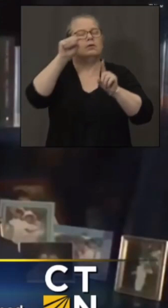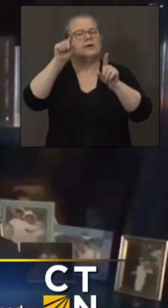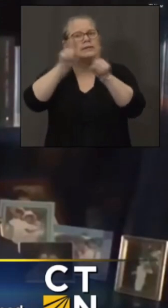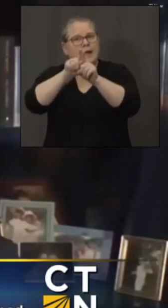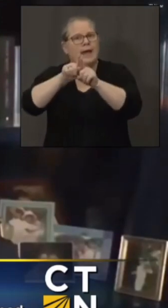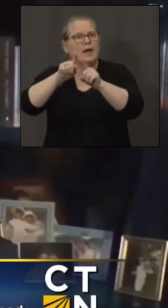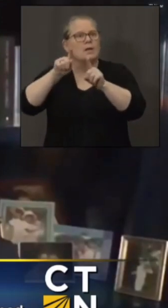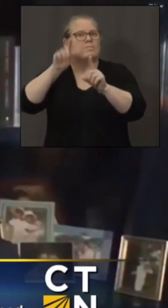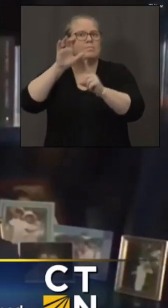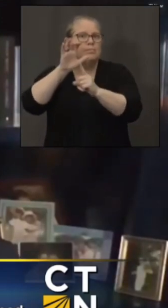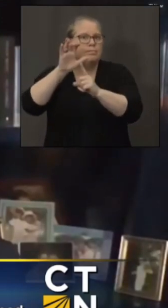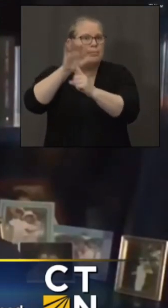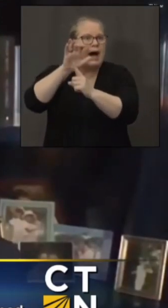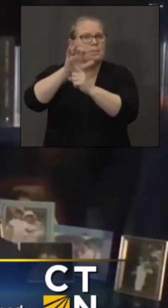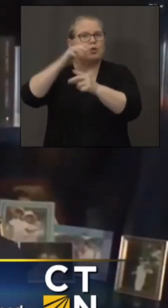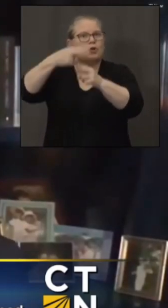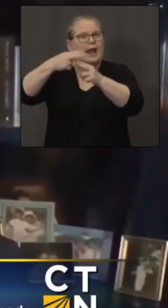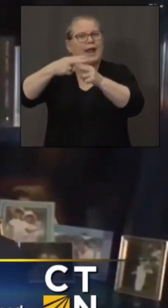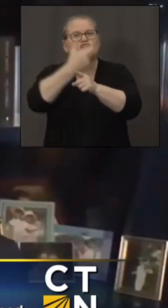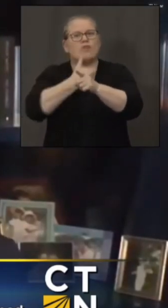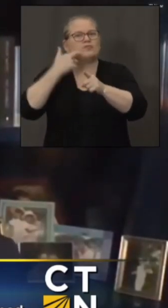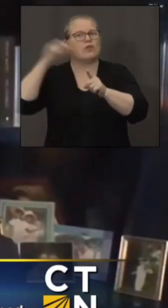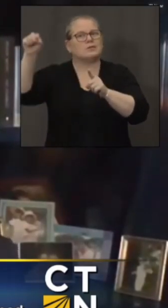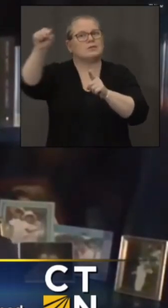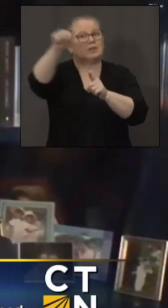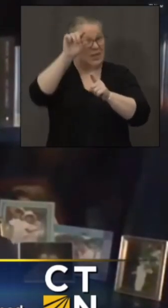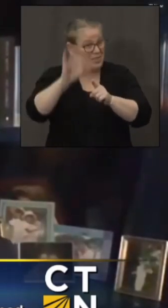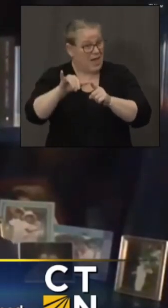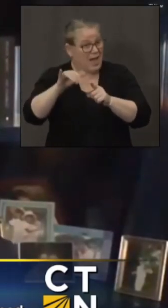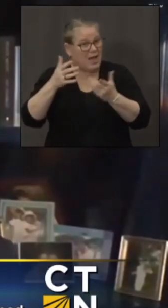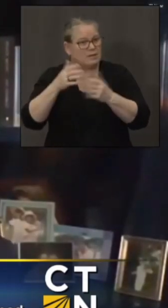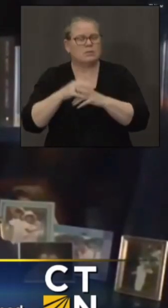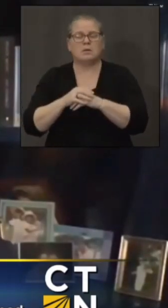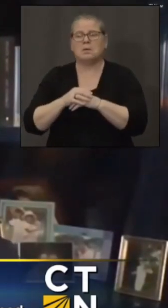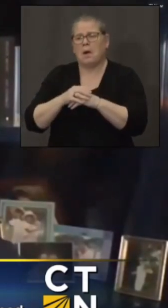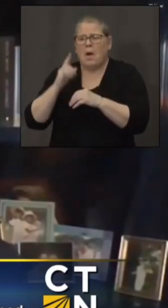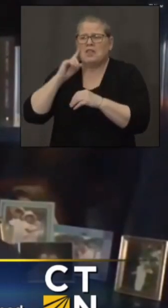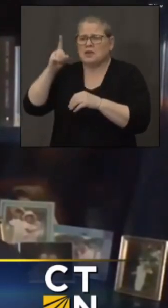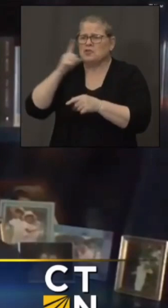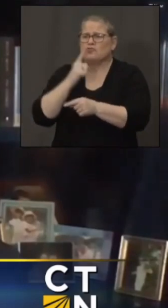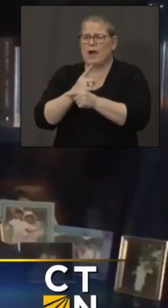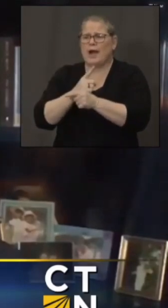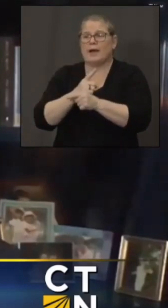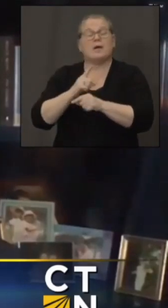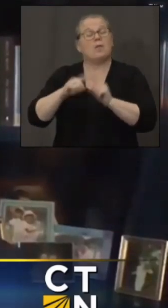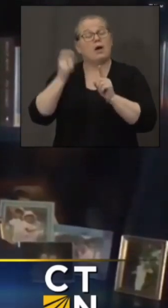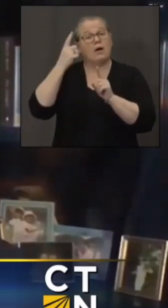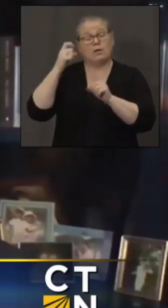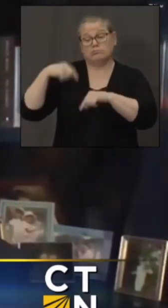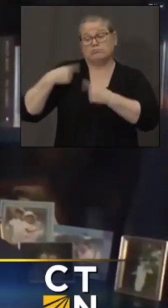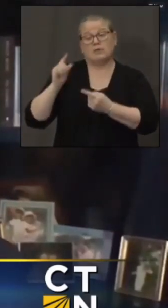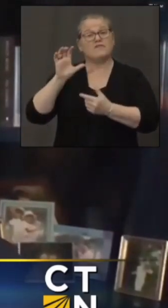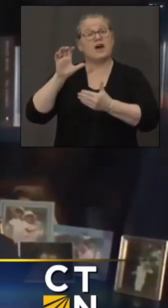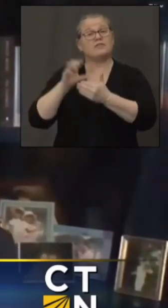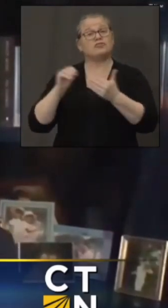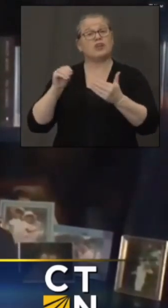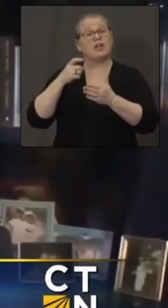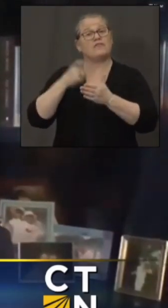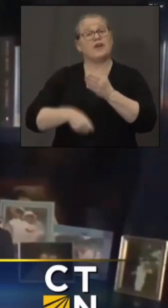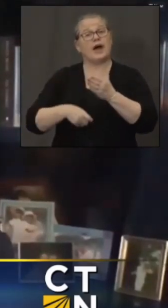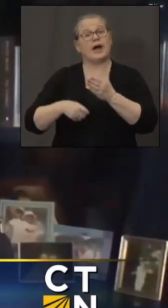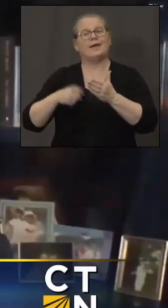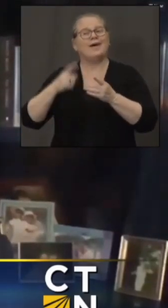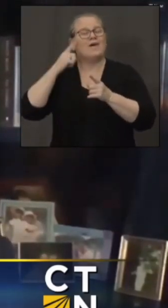differentiating, but I think you're right. We said, hey, how about a $500 fine? And people said maybe for those big guys, that's